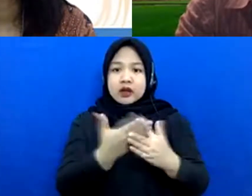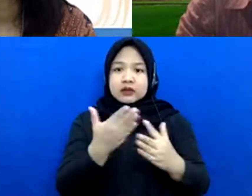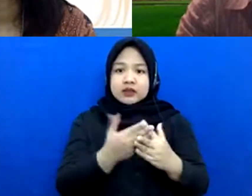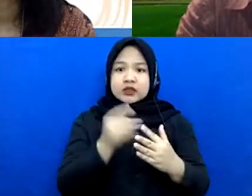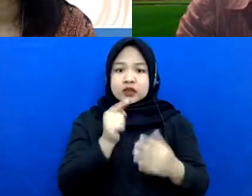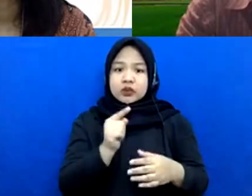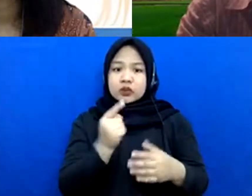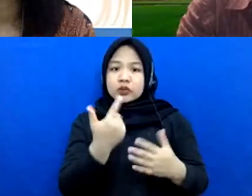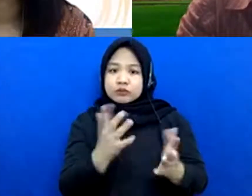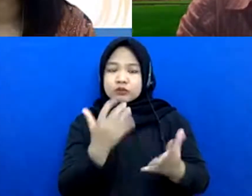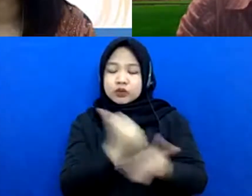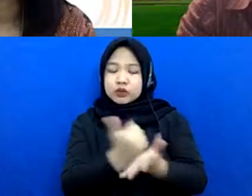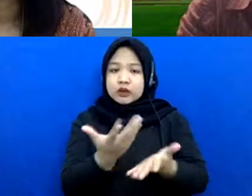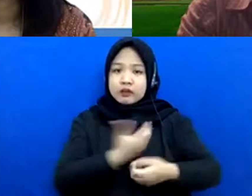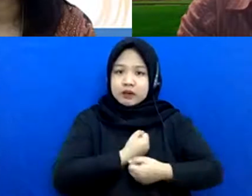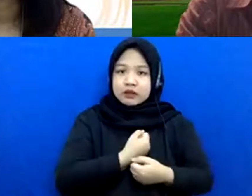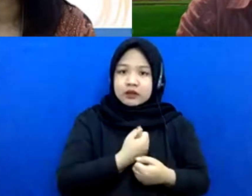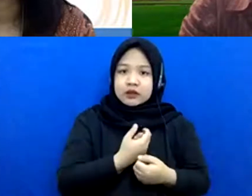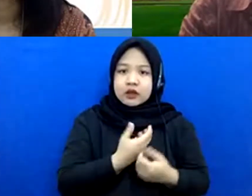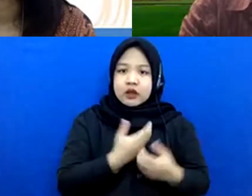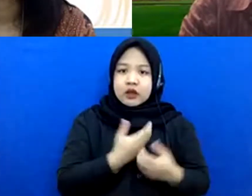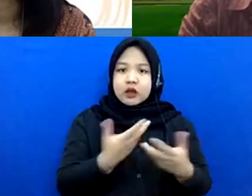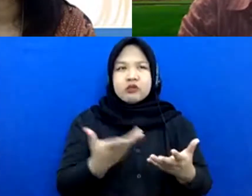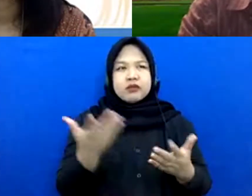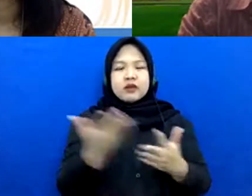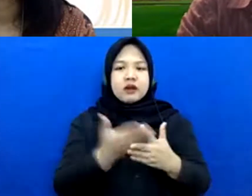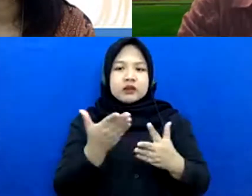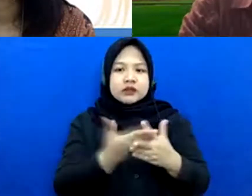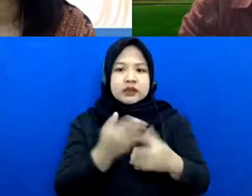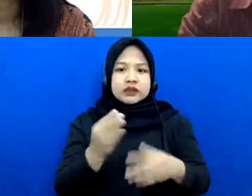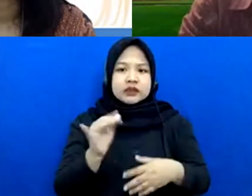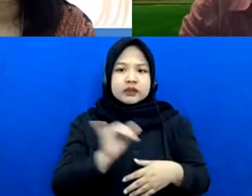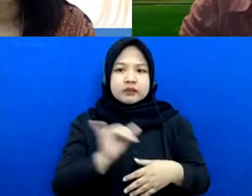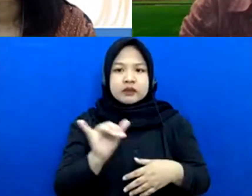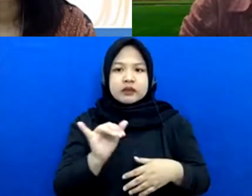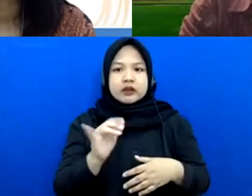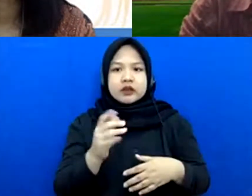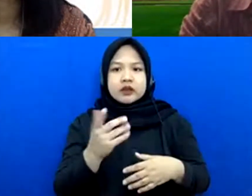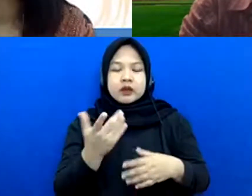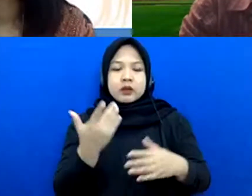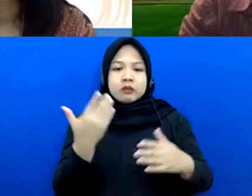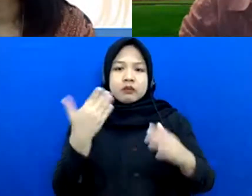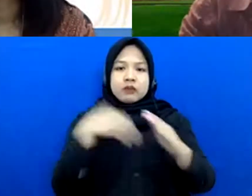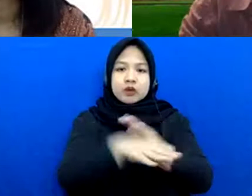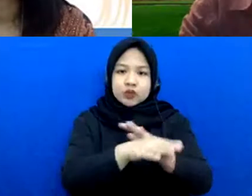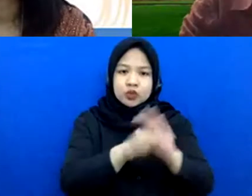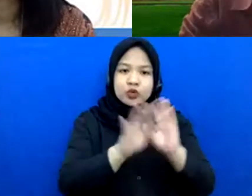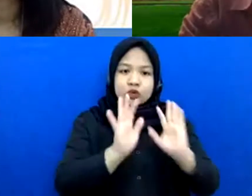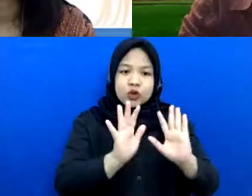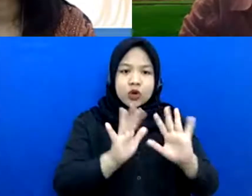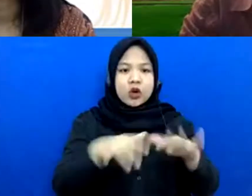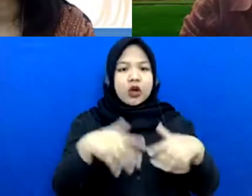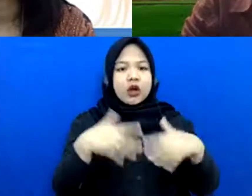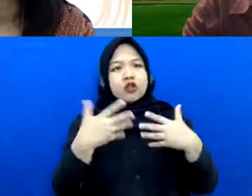at? Access is more of a, can you get in the door type thing. Is it about